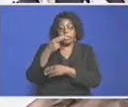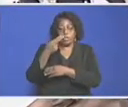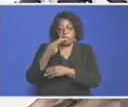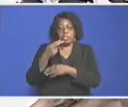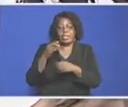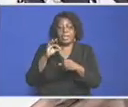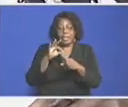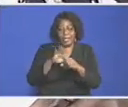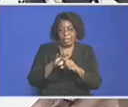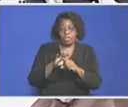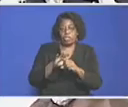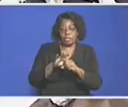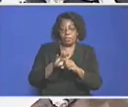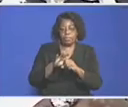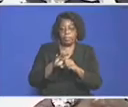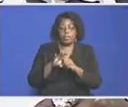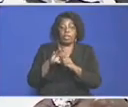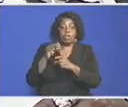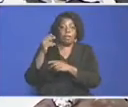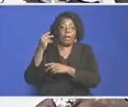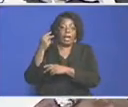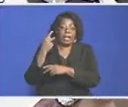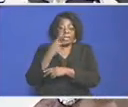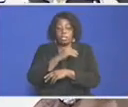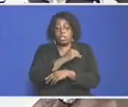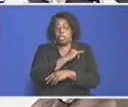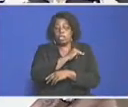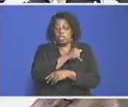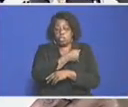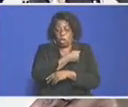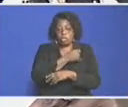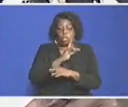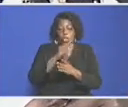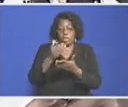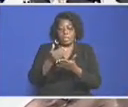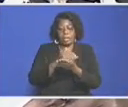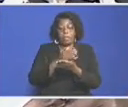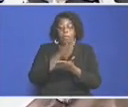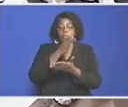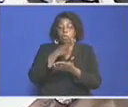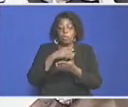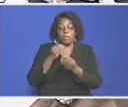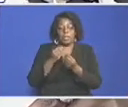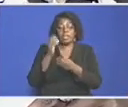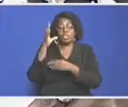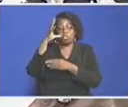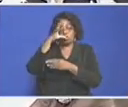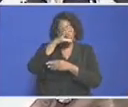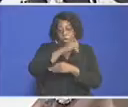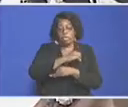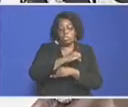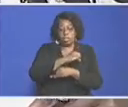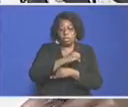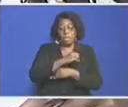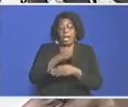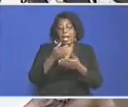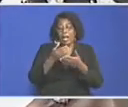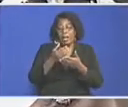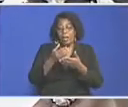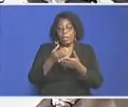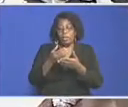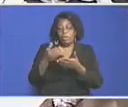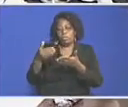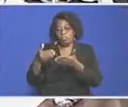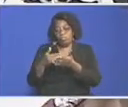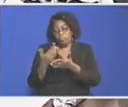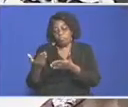general election. Our Kelsey Johnson spoke to some of the women who are no stranger to the political race and some new kids on the